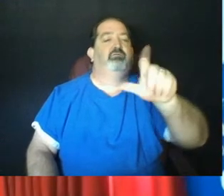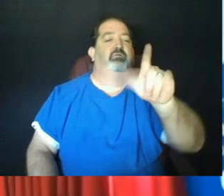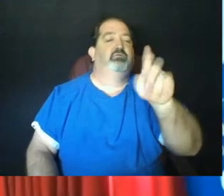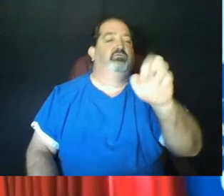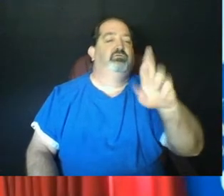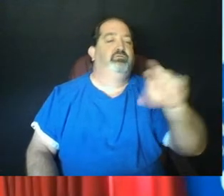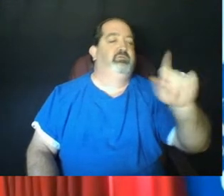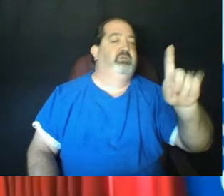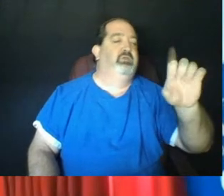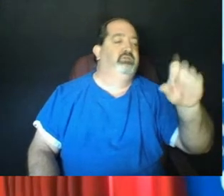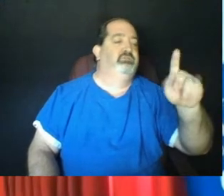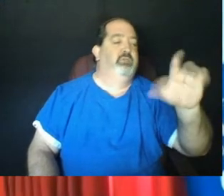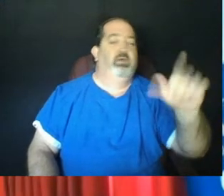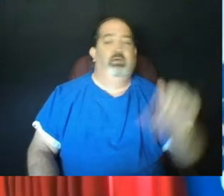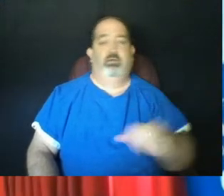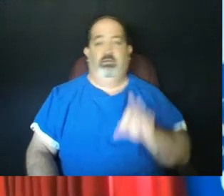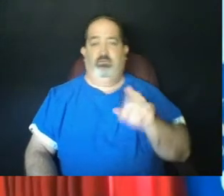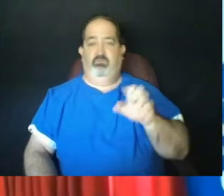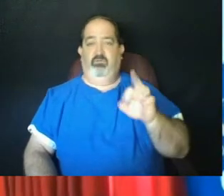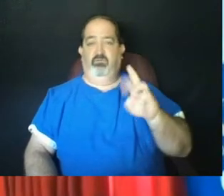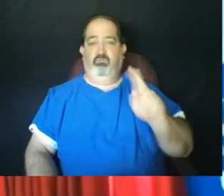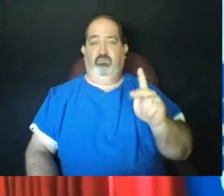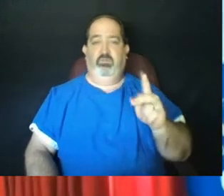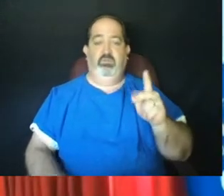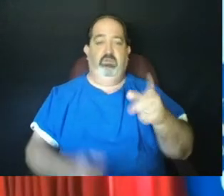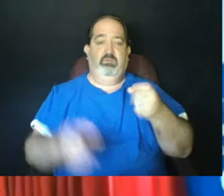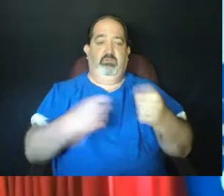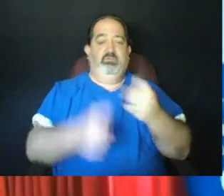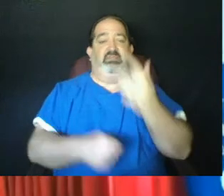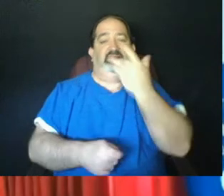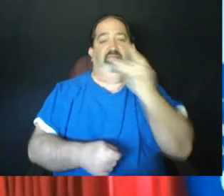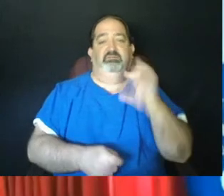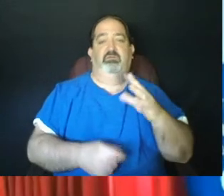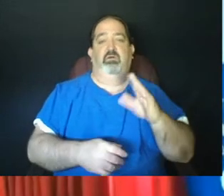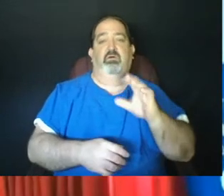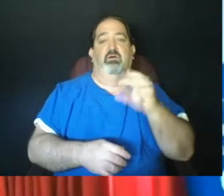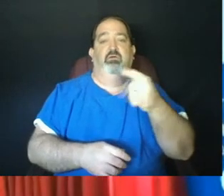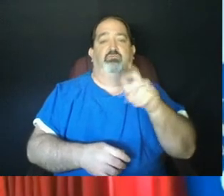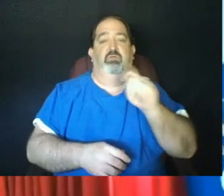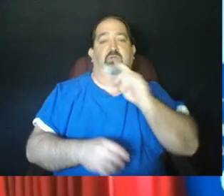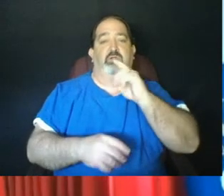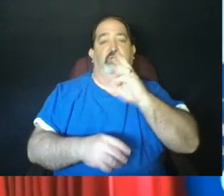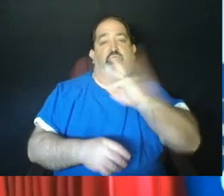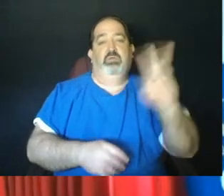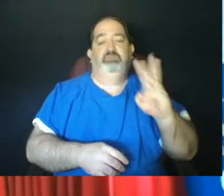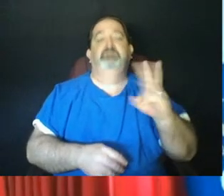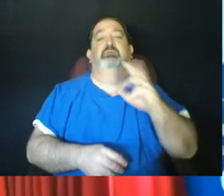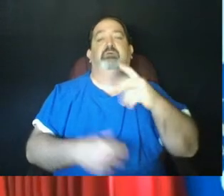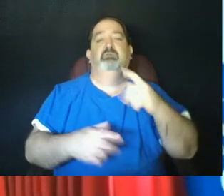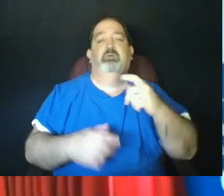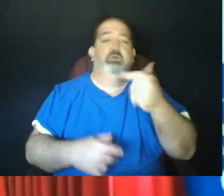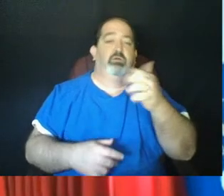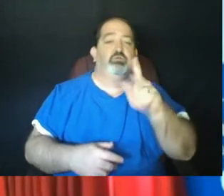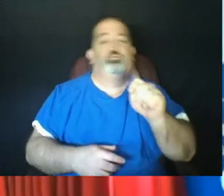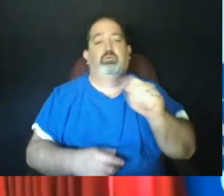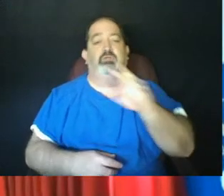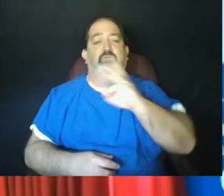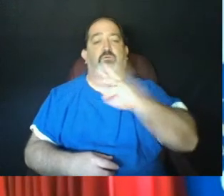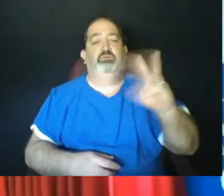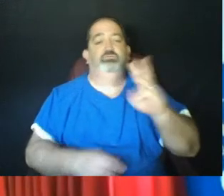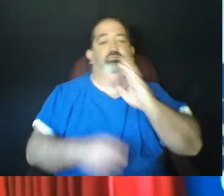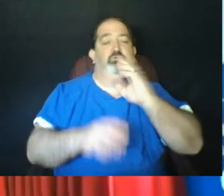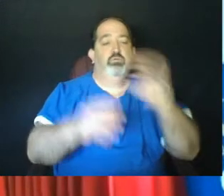So Frederick is instrumental in running the Taste of Great West at Great Western War, and Agnes and